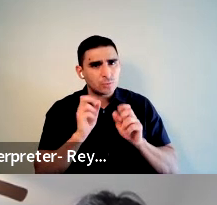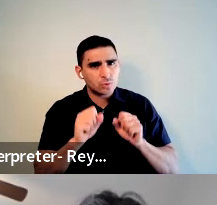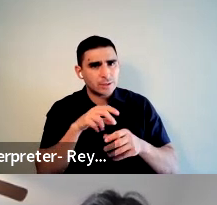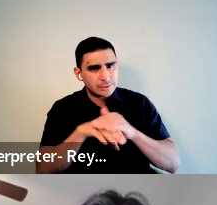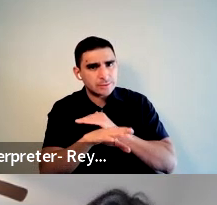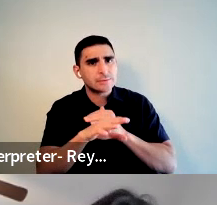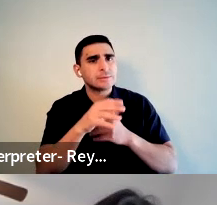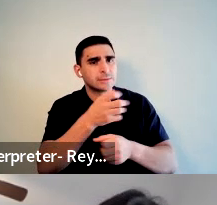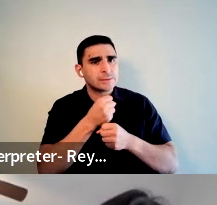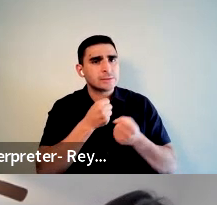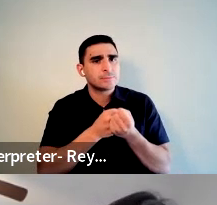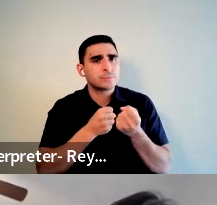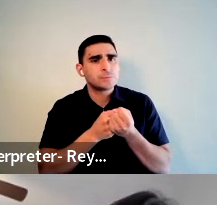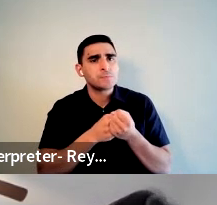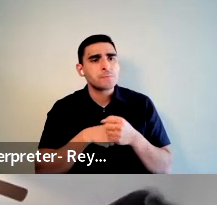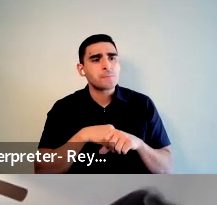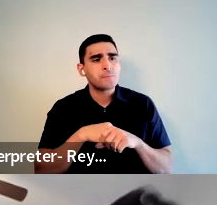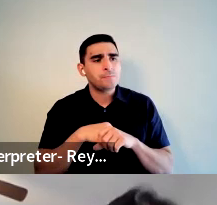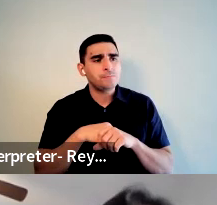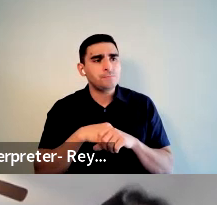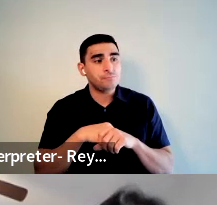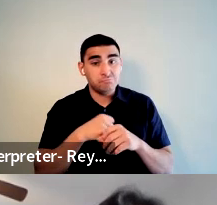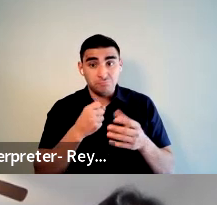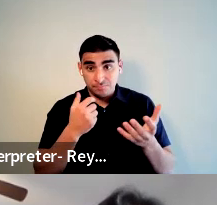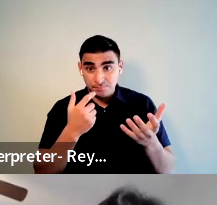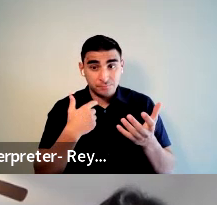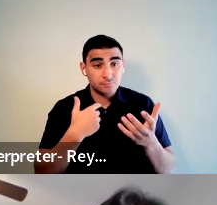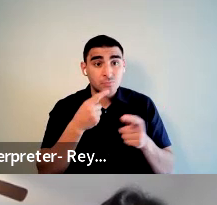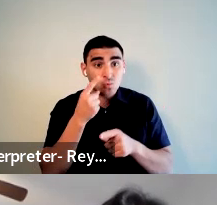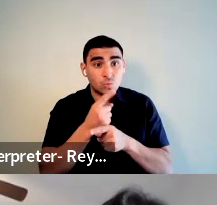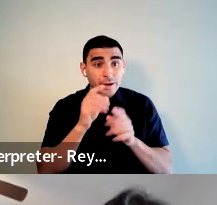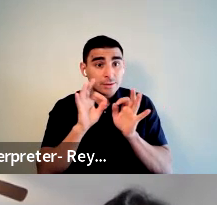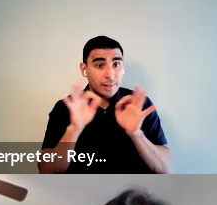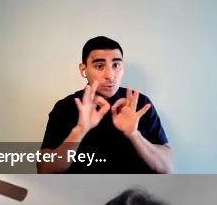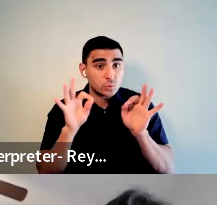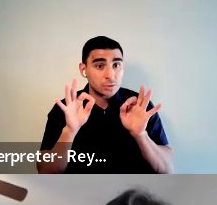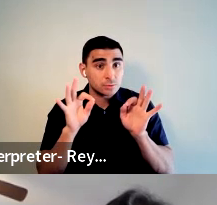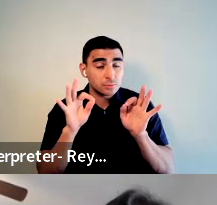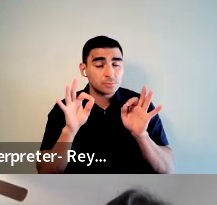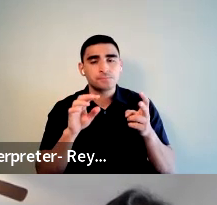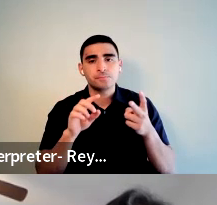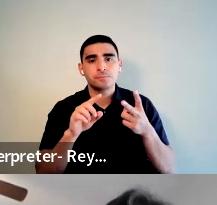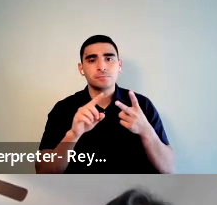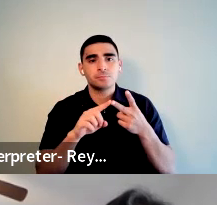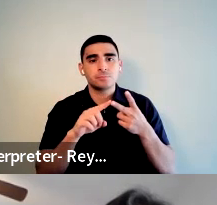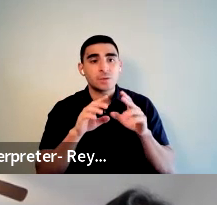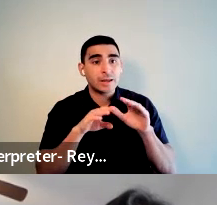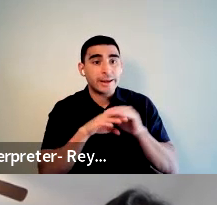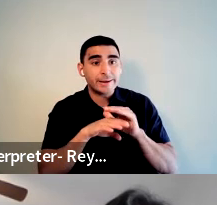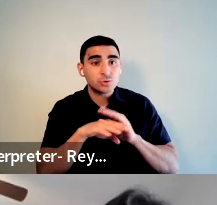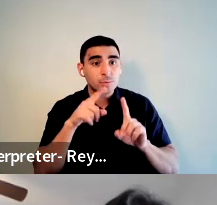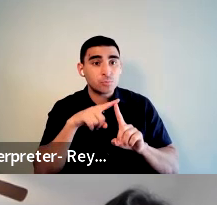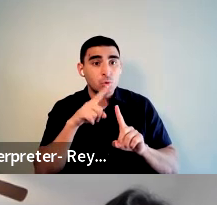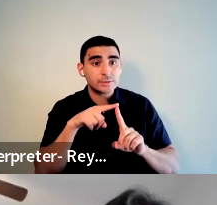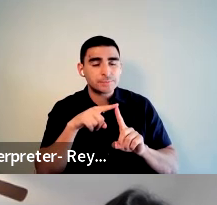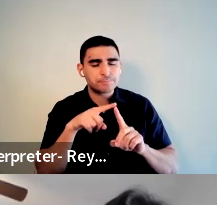need? And how is it, do we have the right language? Do we have the right all the right kind of entry points to it. And I think so